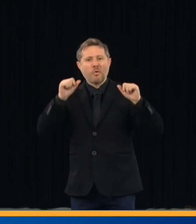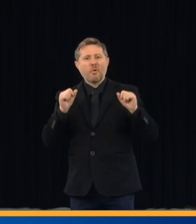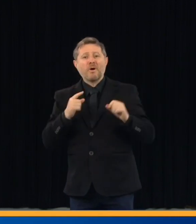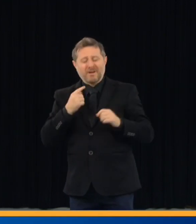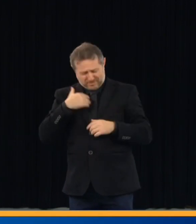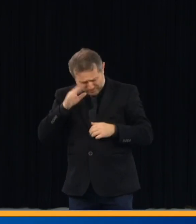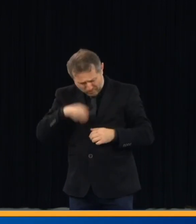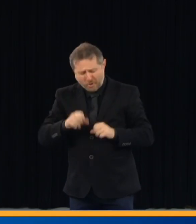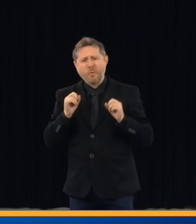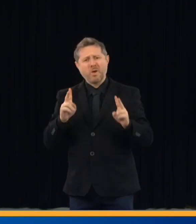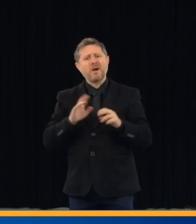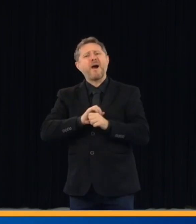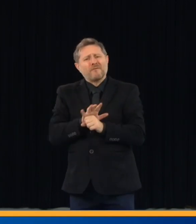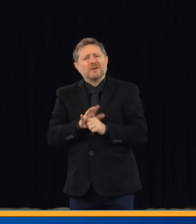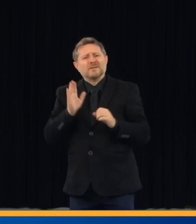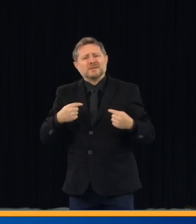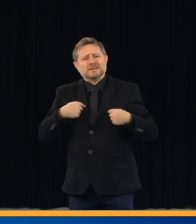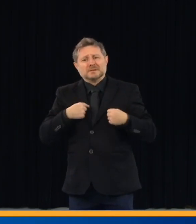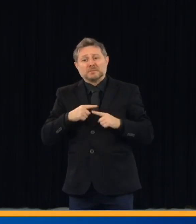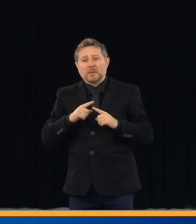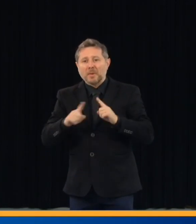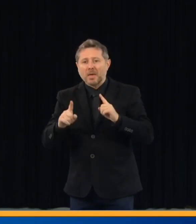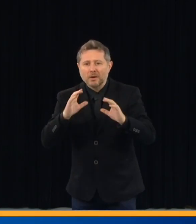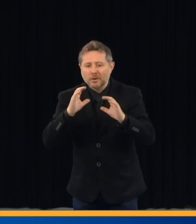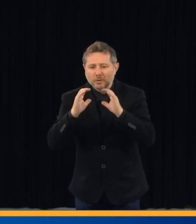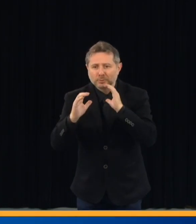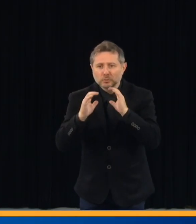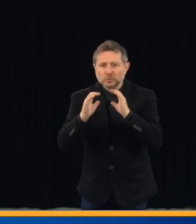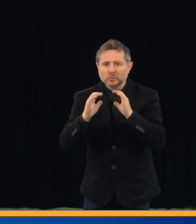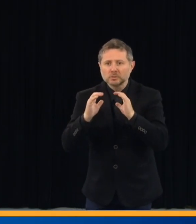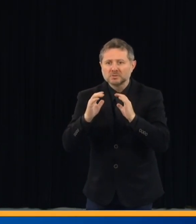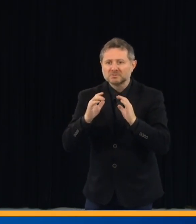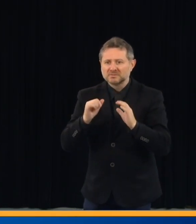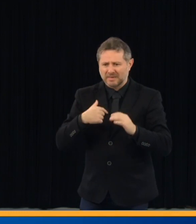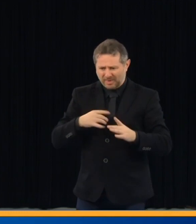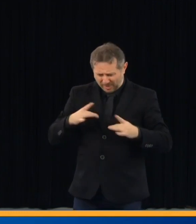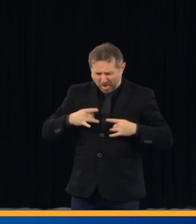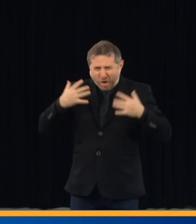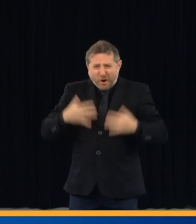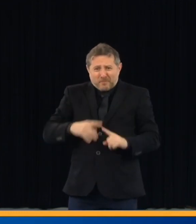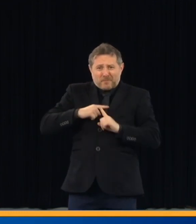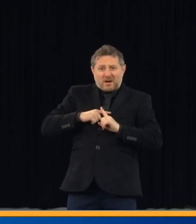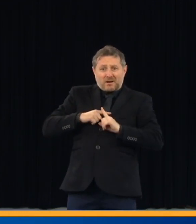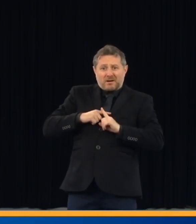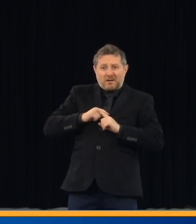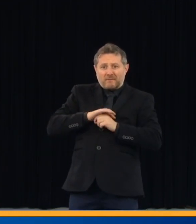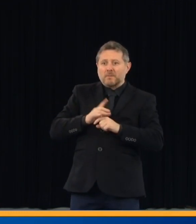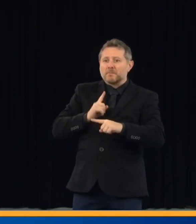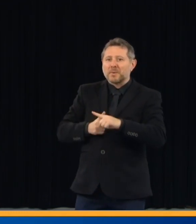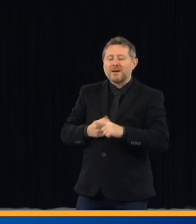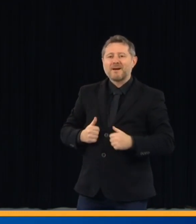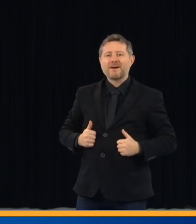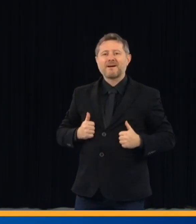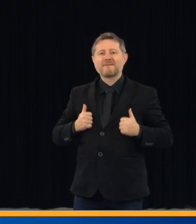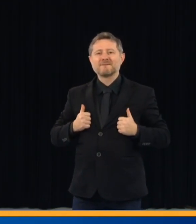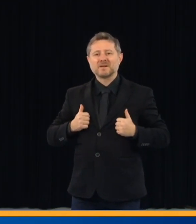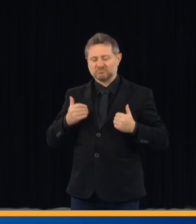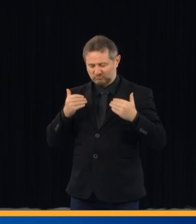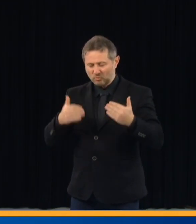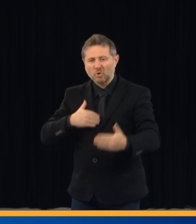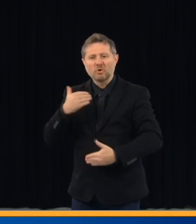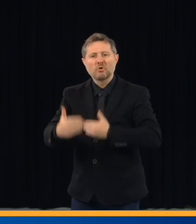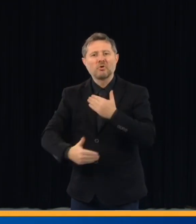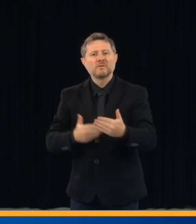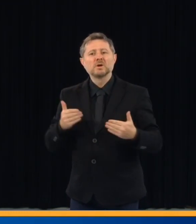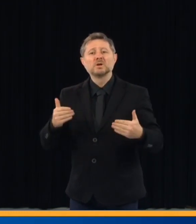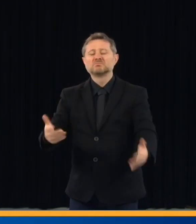it. You can do the coronavirus, have the coronavirus, but you know, life goes on. I've been saying